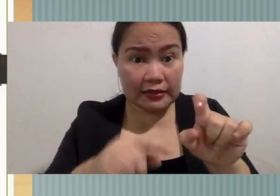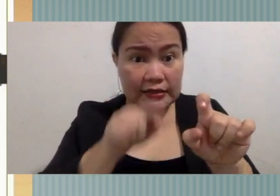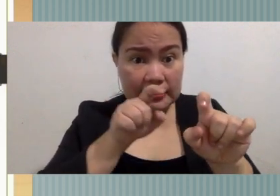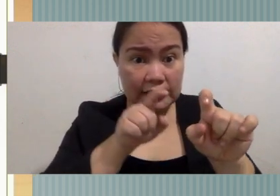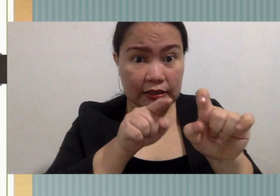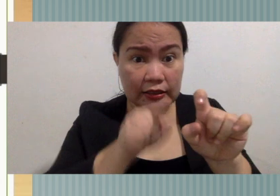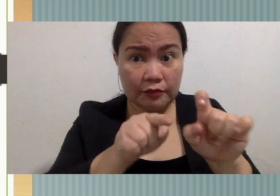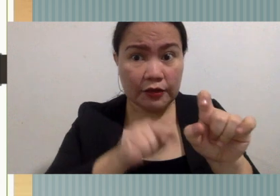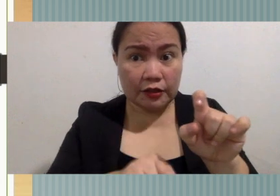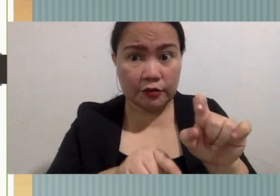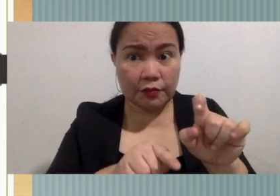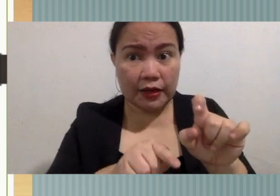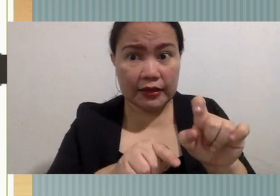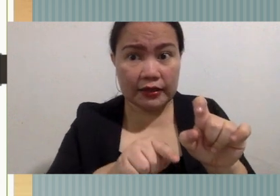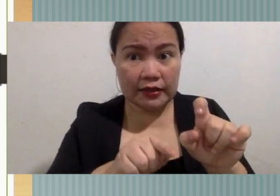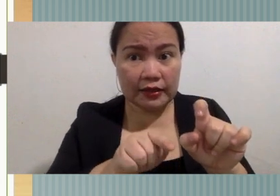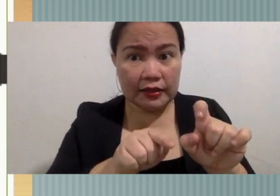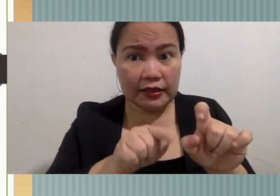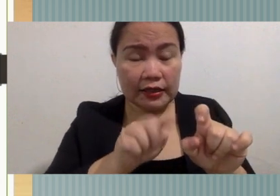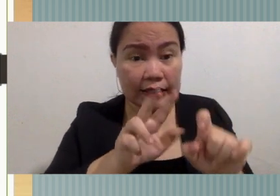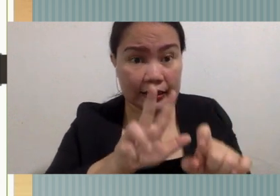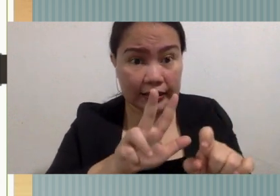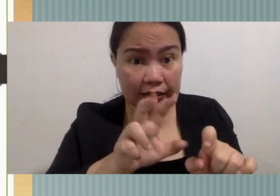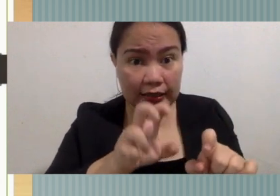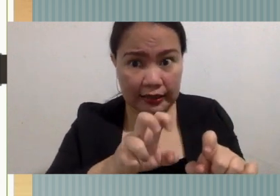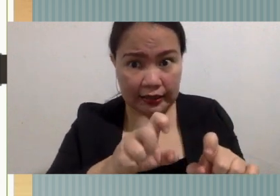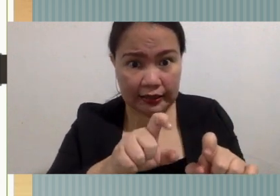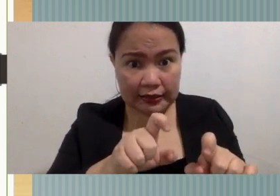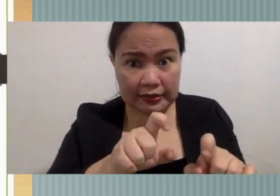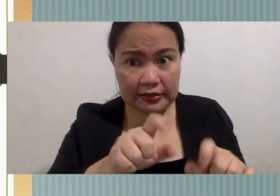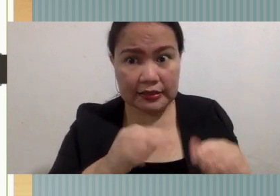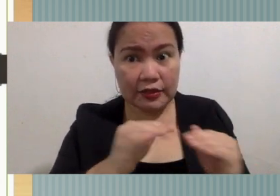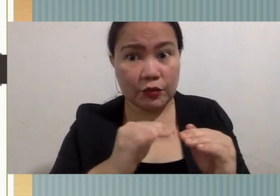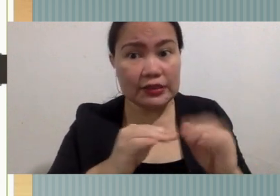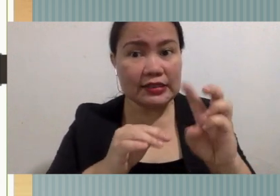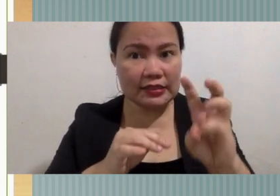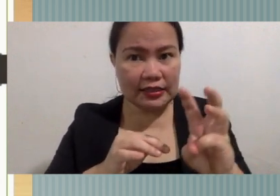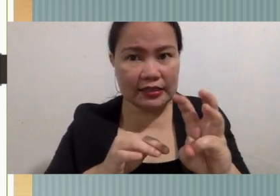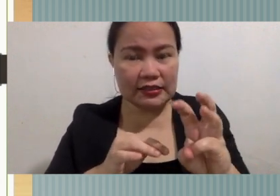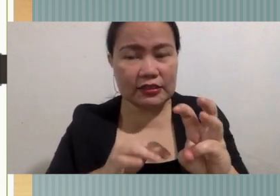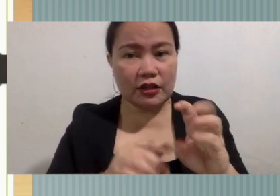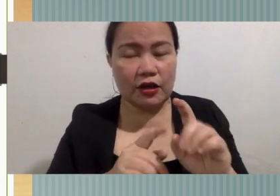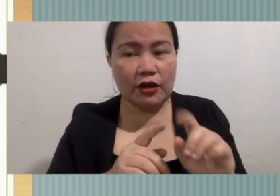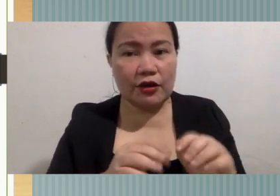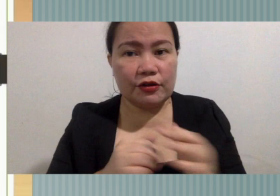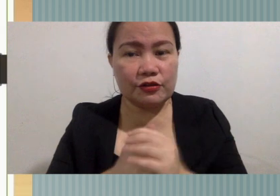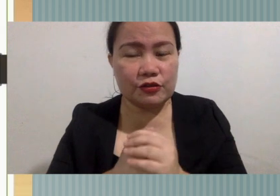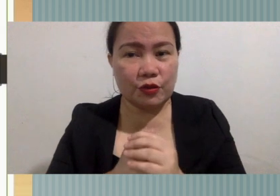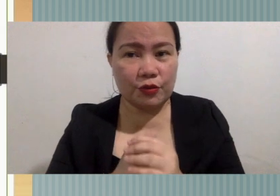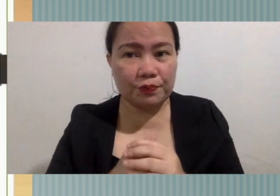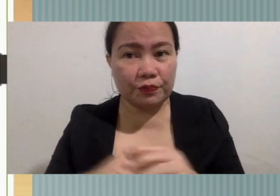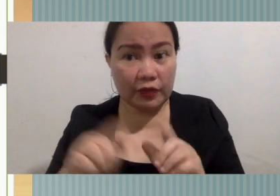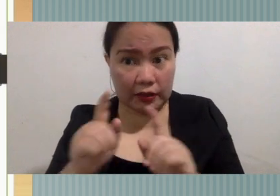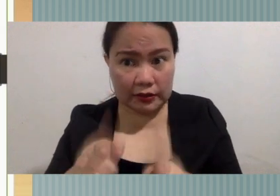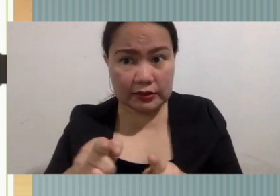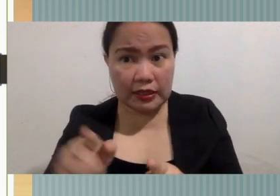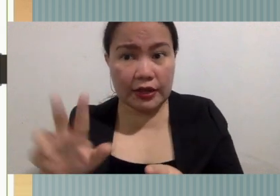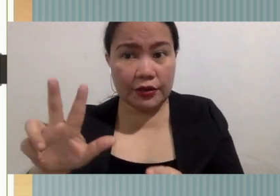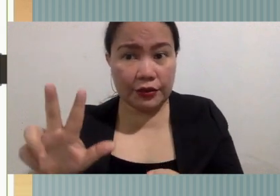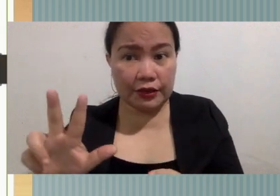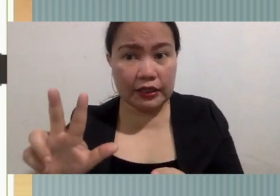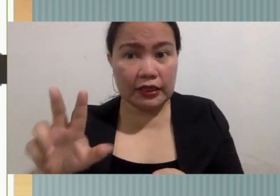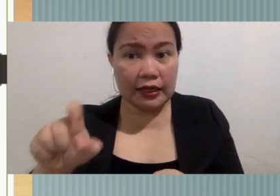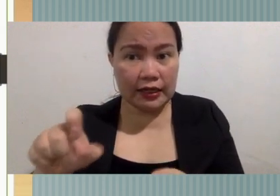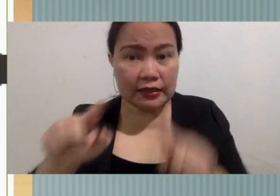answer is 6. So therefore, the factor of 3x squared plus 18x is 3x